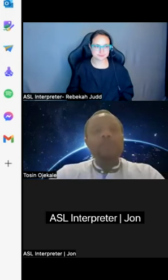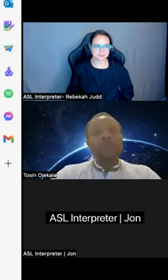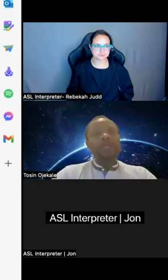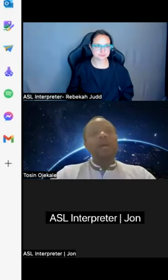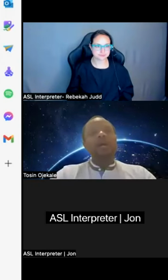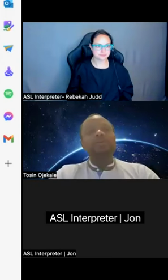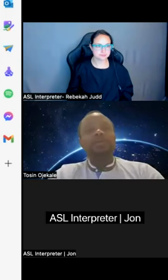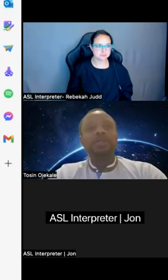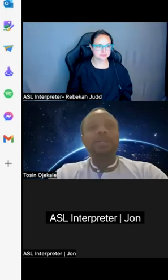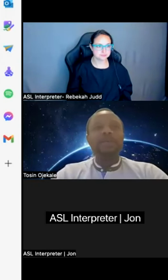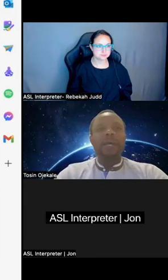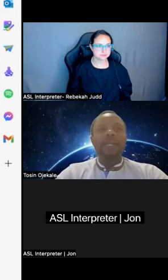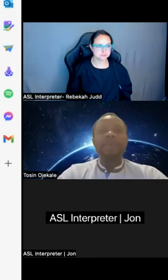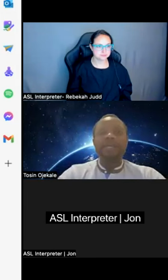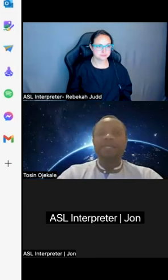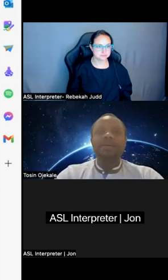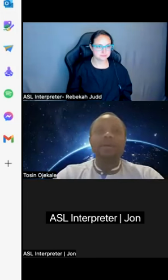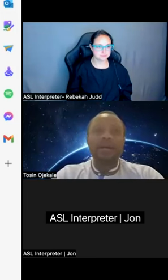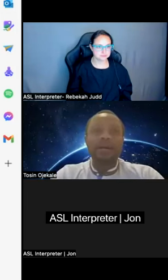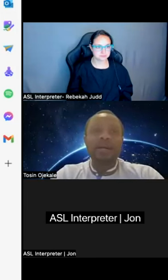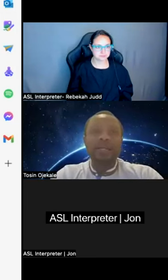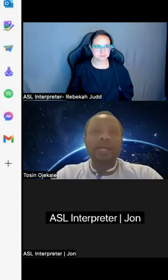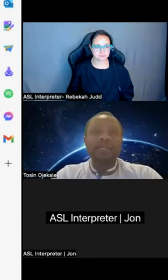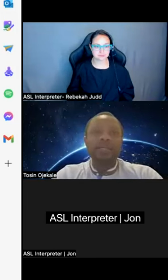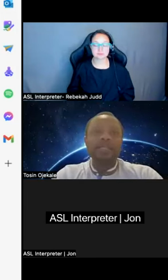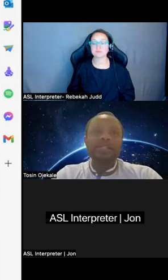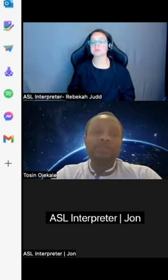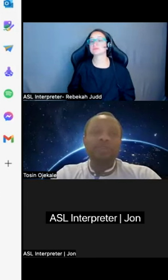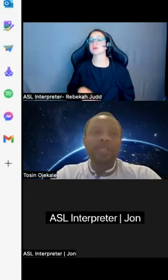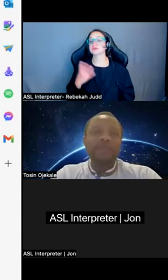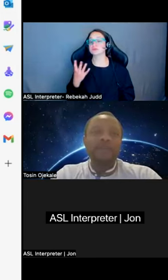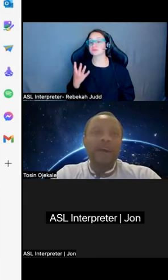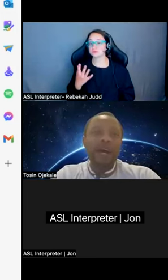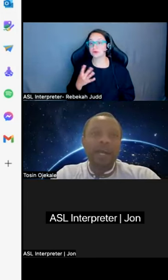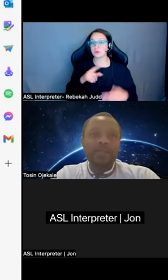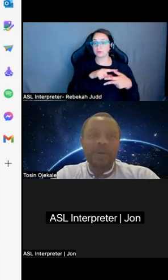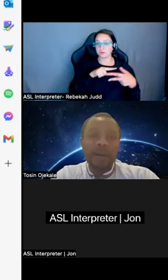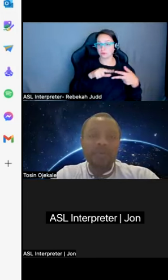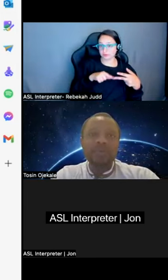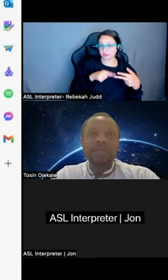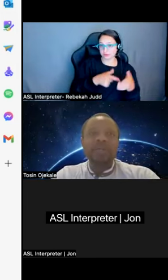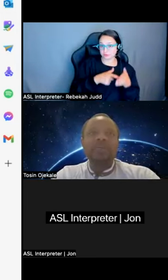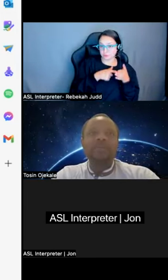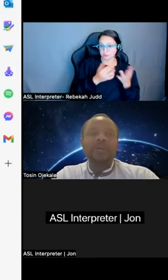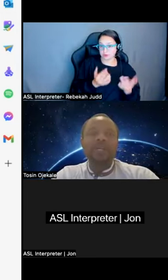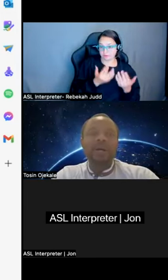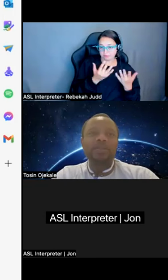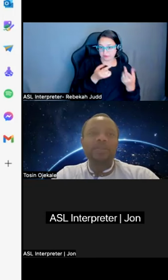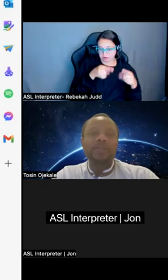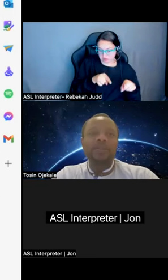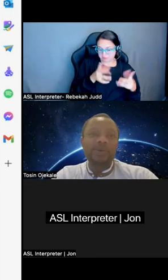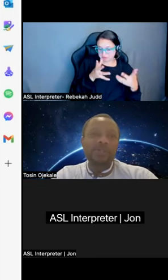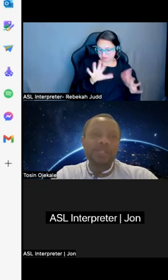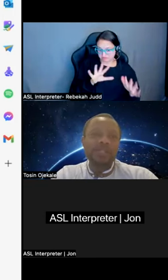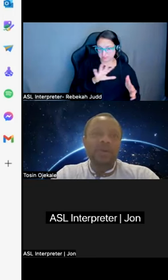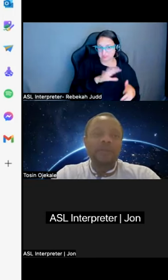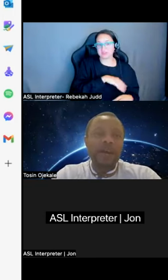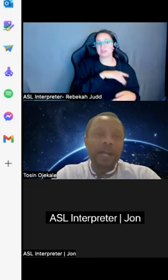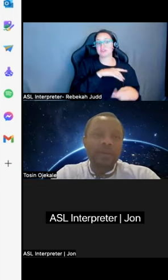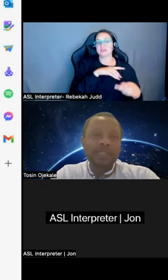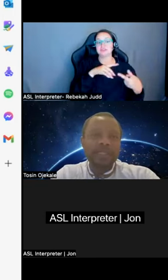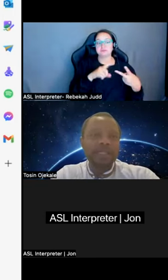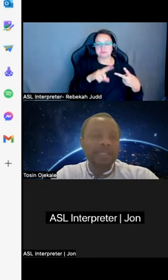Now we've talked about the elements that needs to be present for fire to happen. We've talked about some of the sources